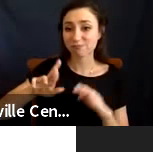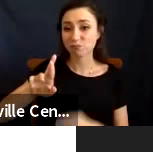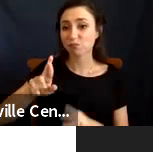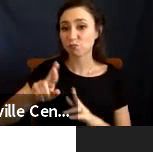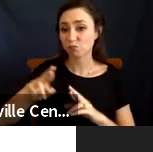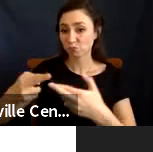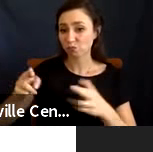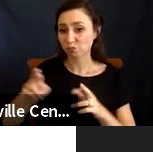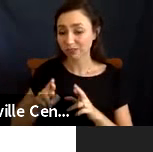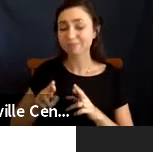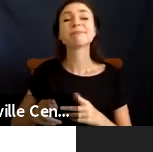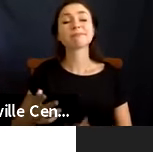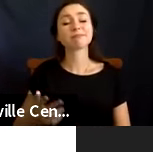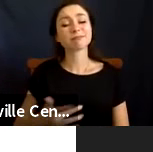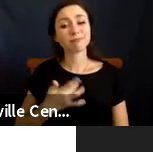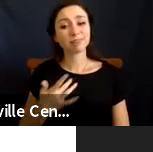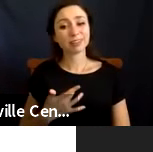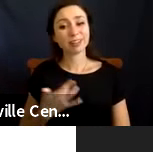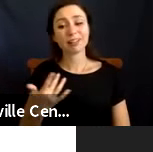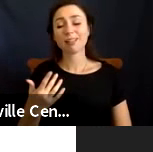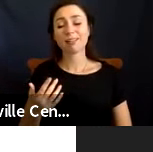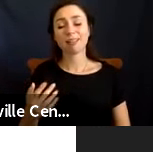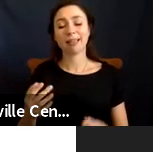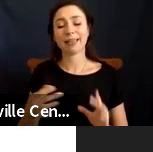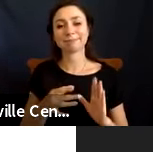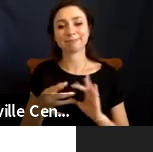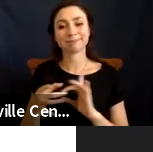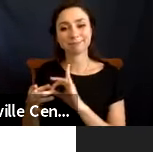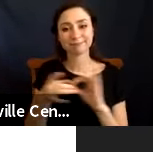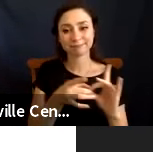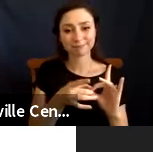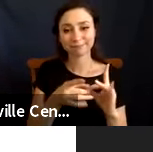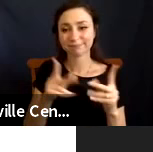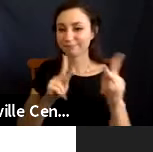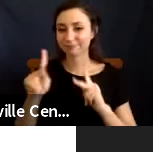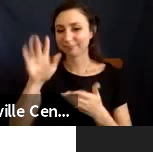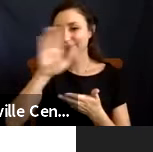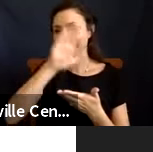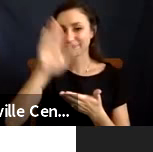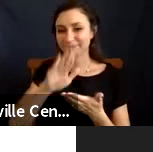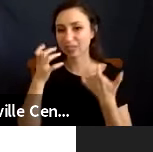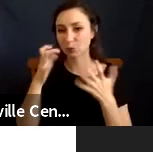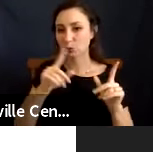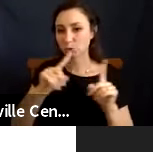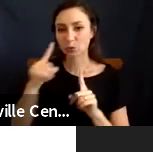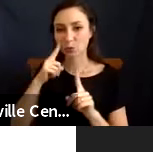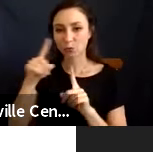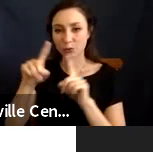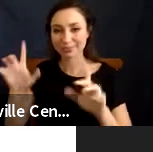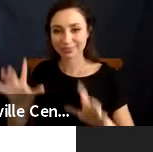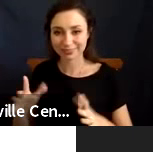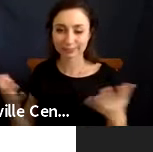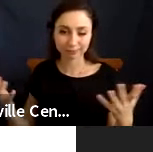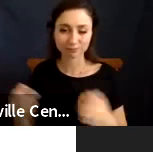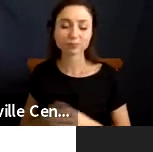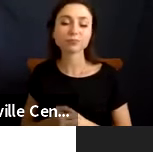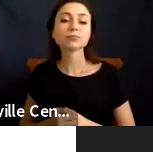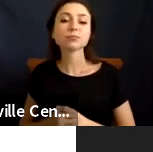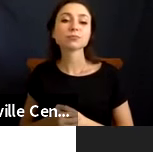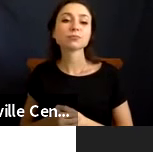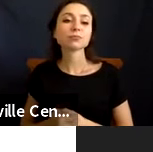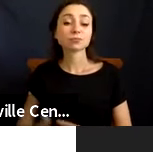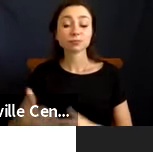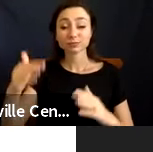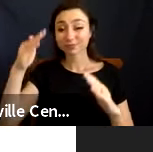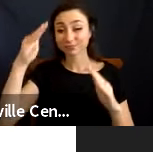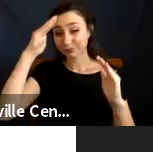more reflective of fewer individuals electing to be tested overall. We expect that as we move